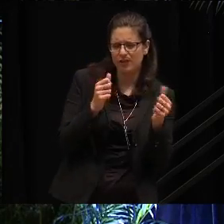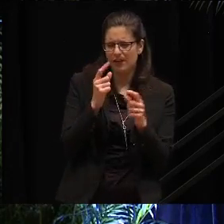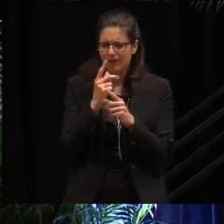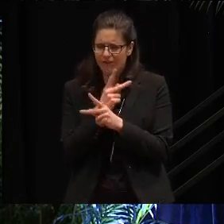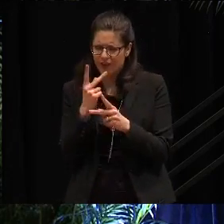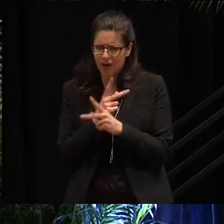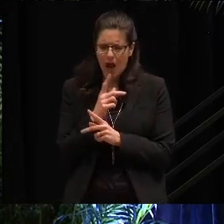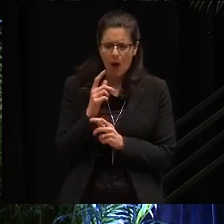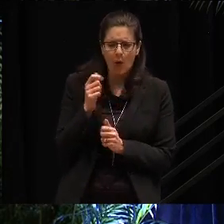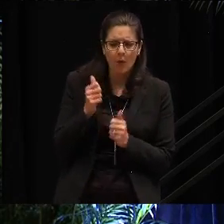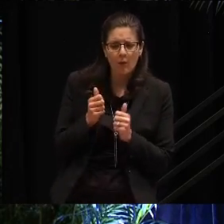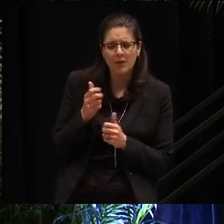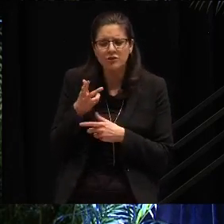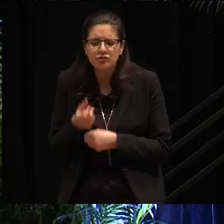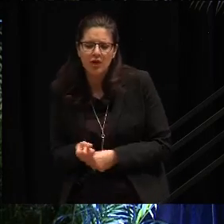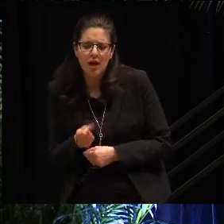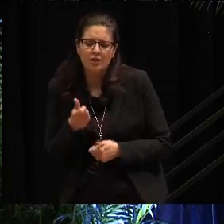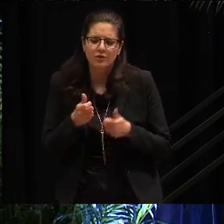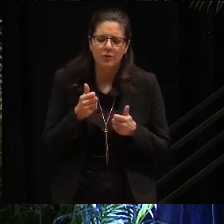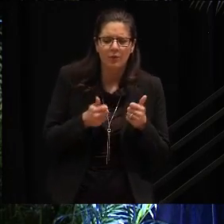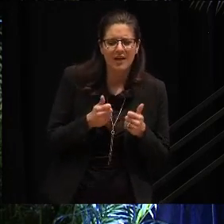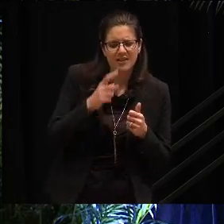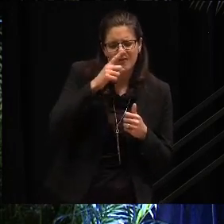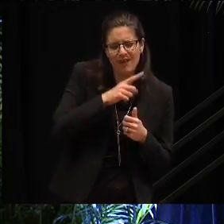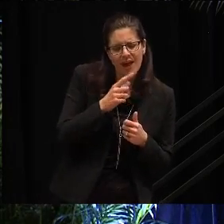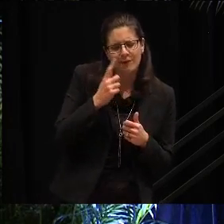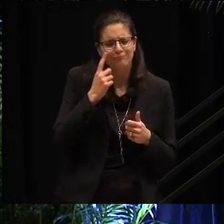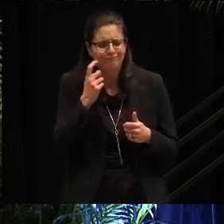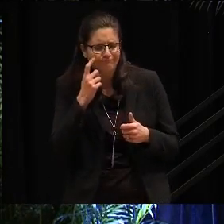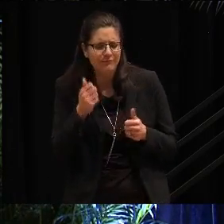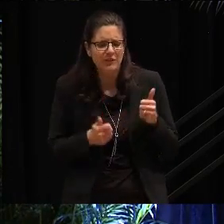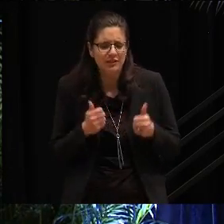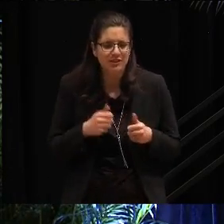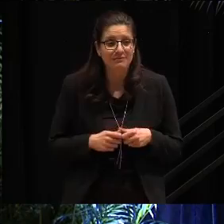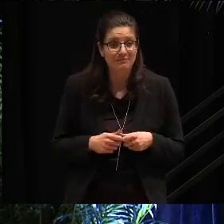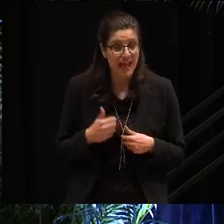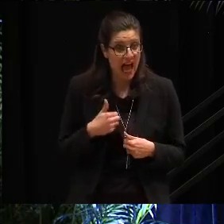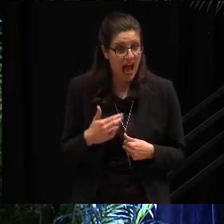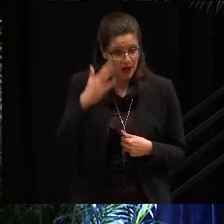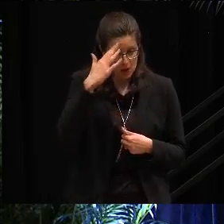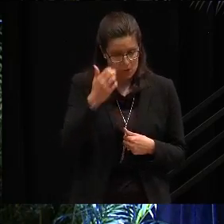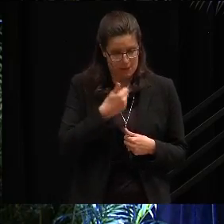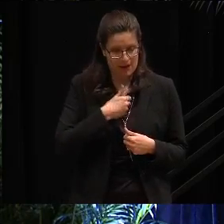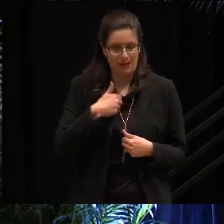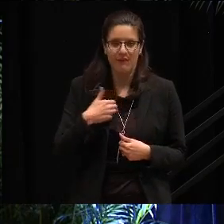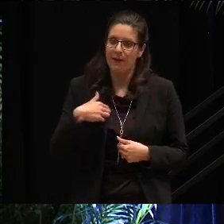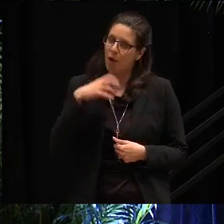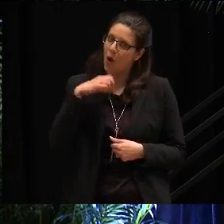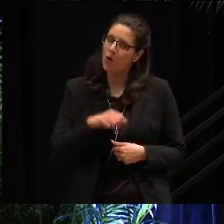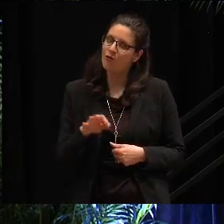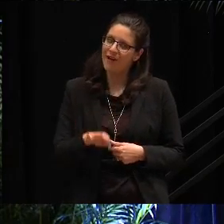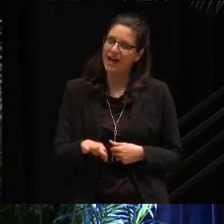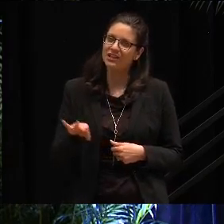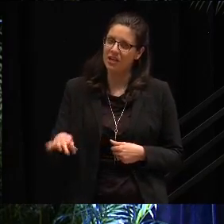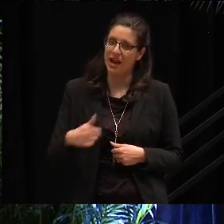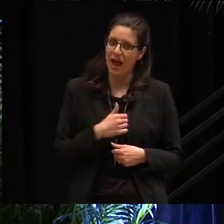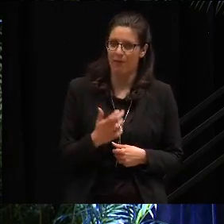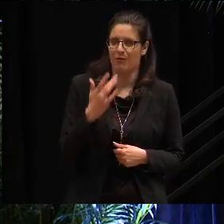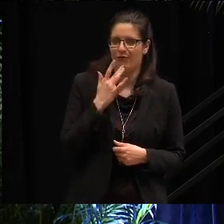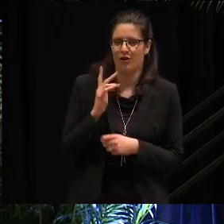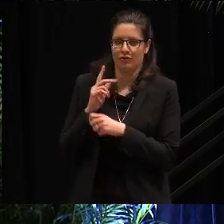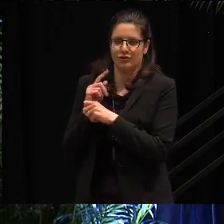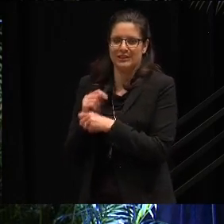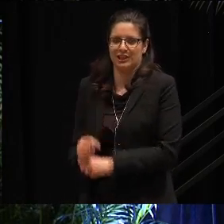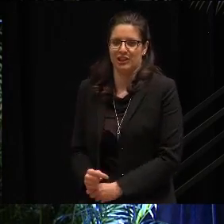out and be skeptical and cynical and figure out what exactly is true. I know I'm very old-fashioned. I prefer the traditional